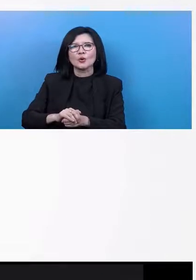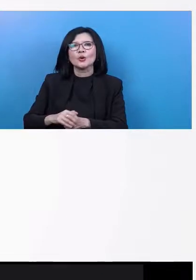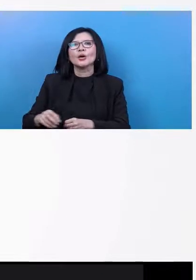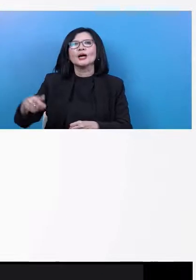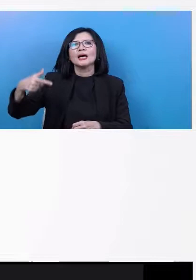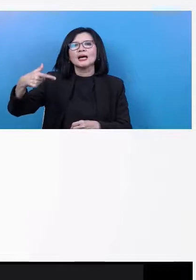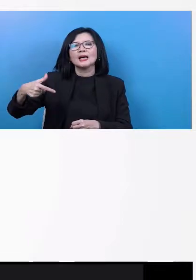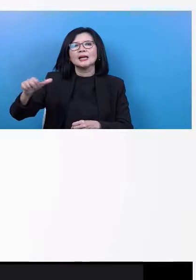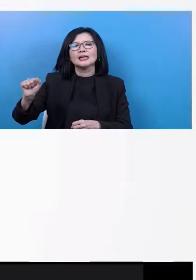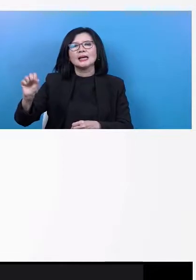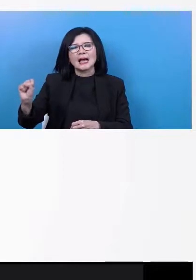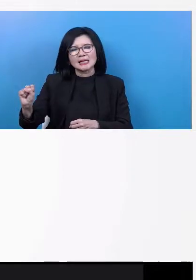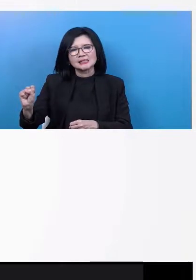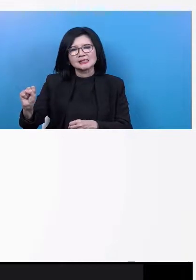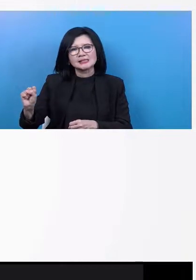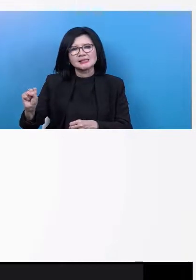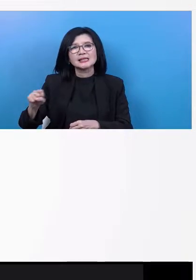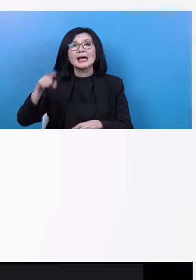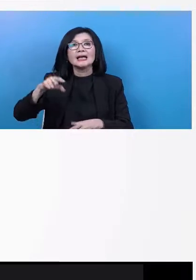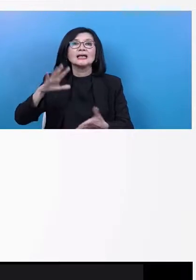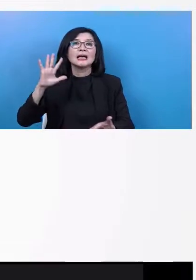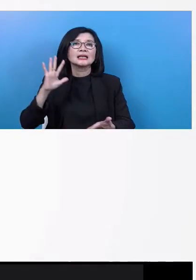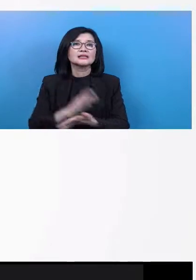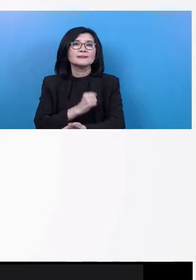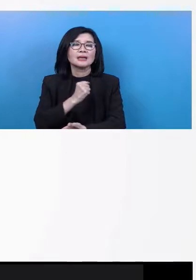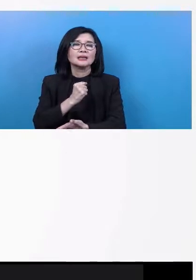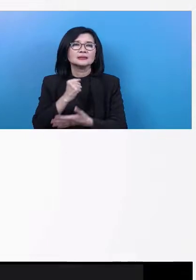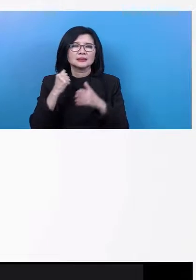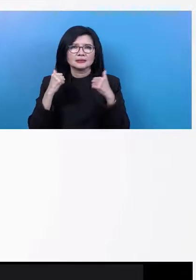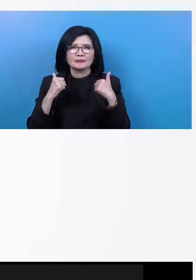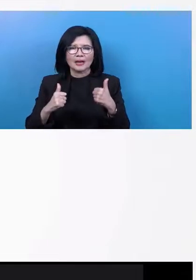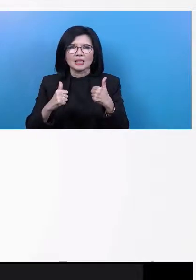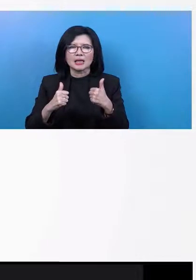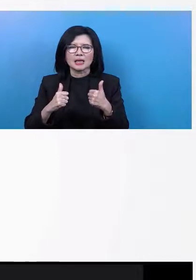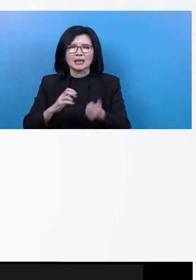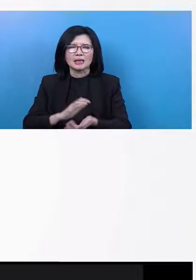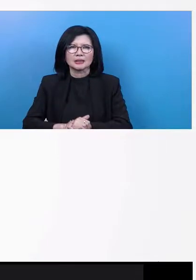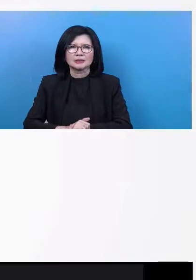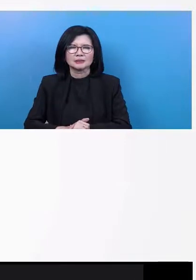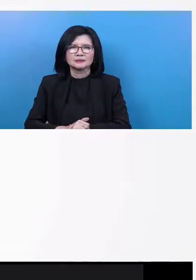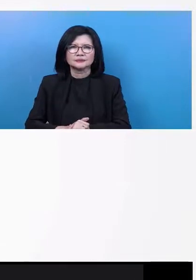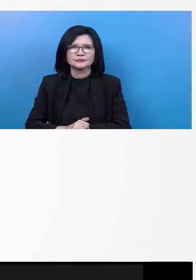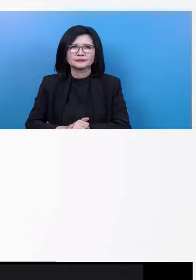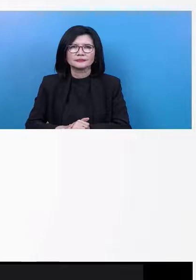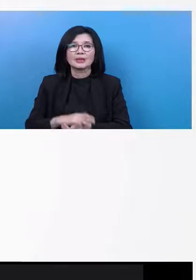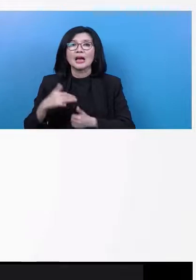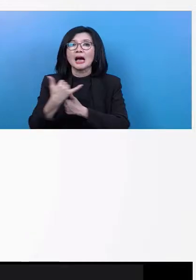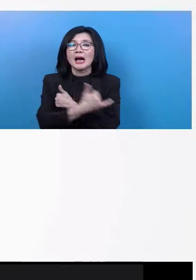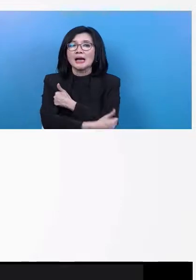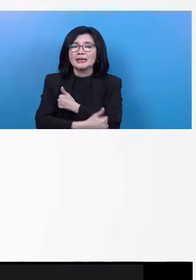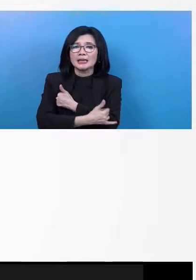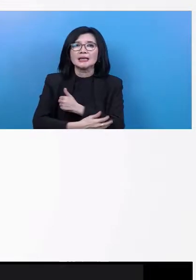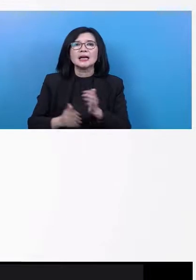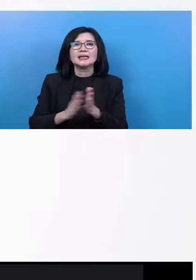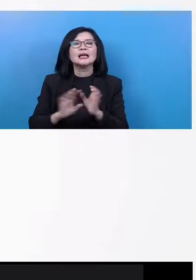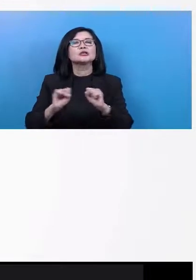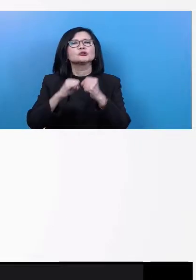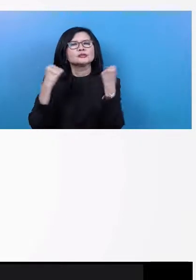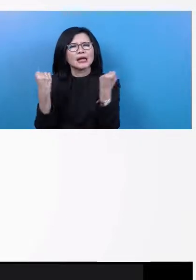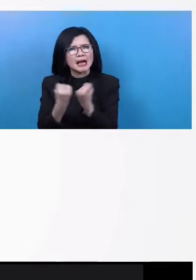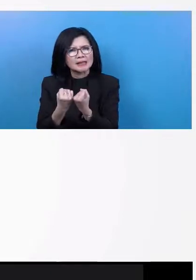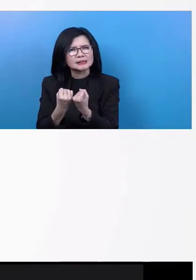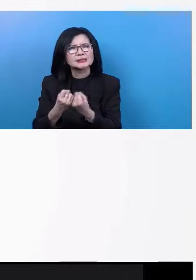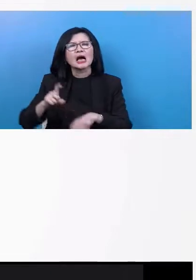good opportunity, good stress for the country as well as the people to think beyond